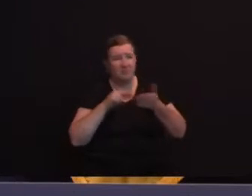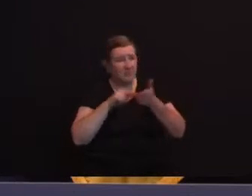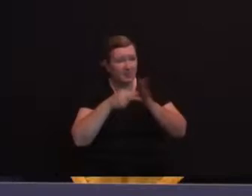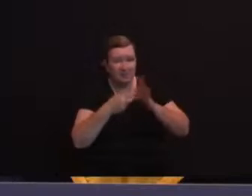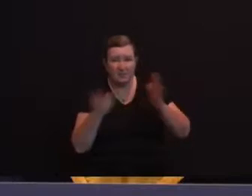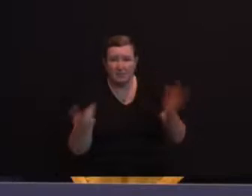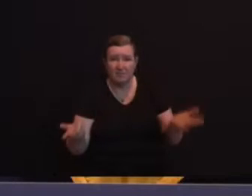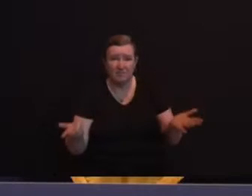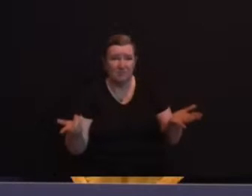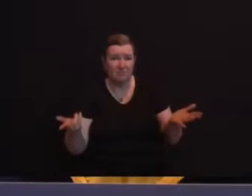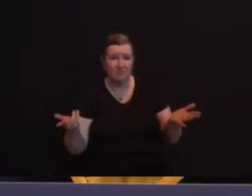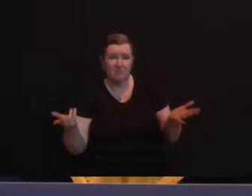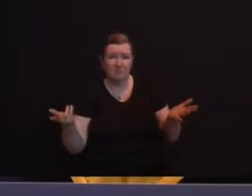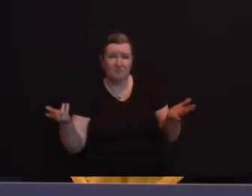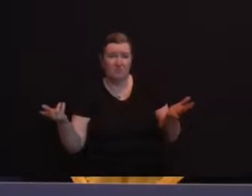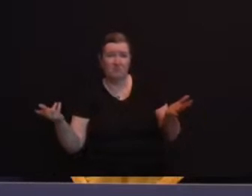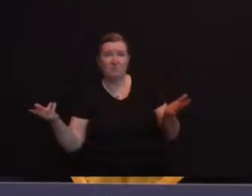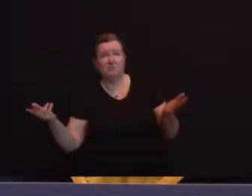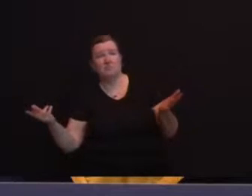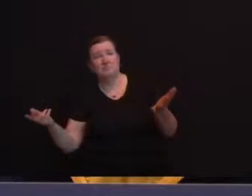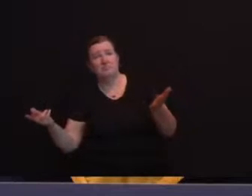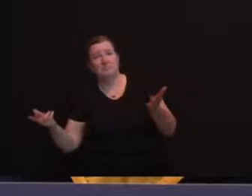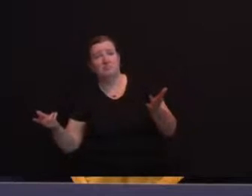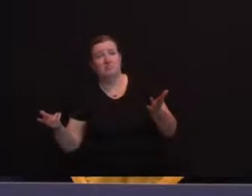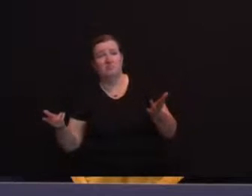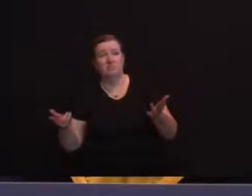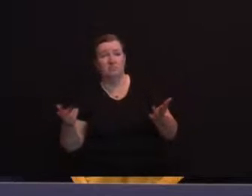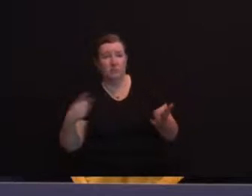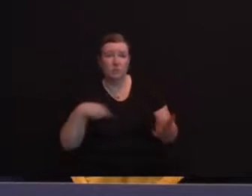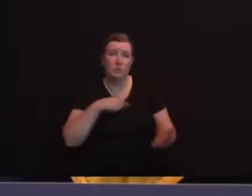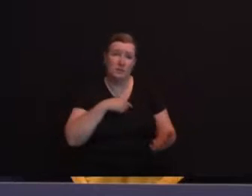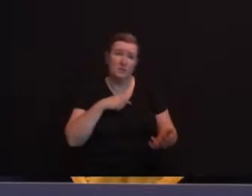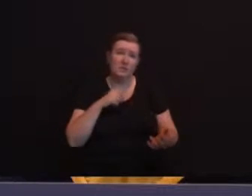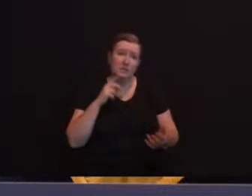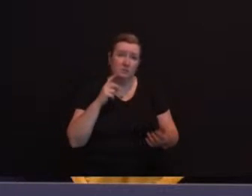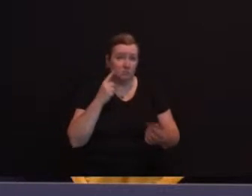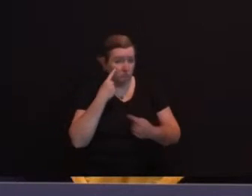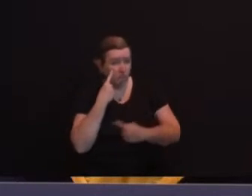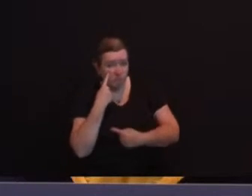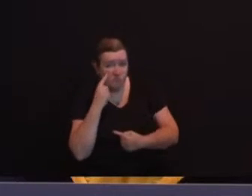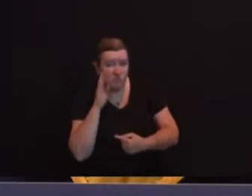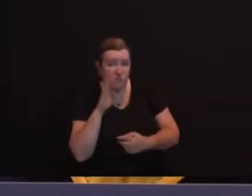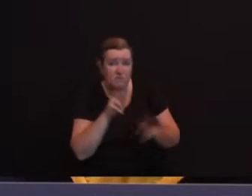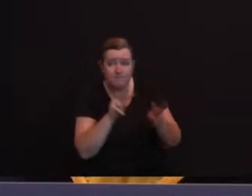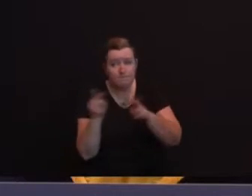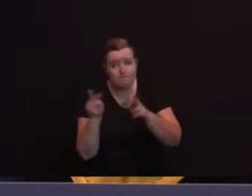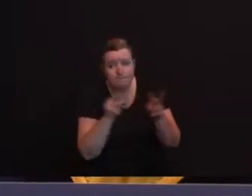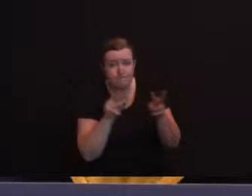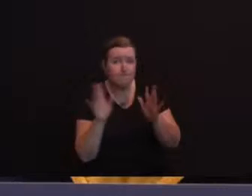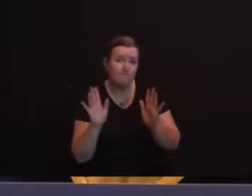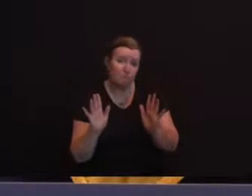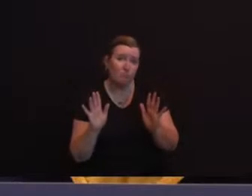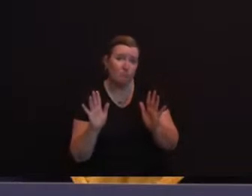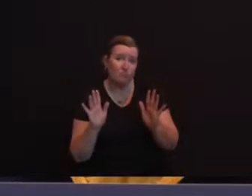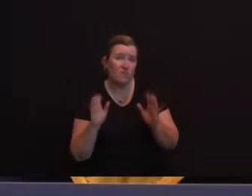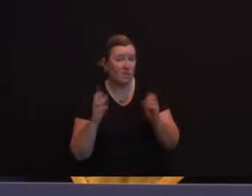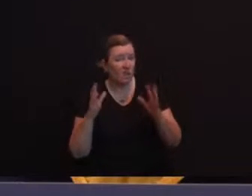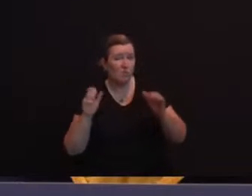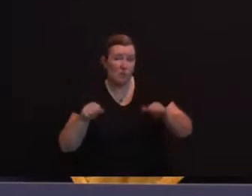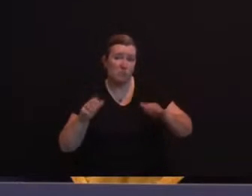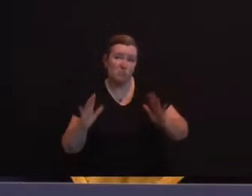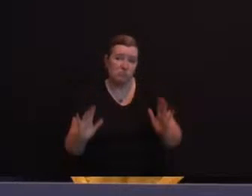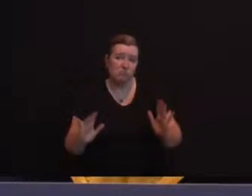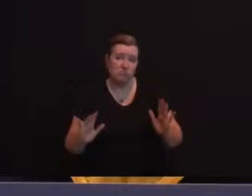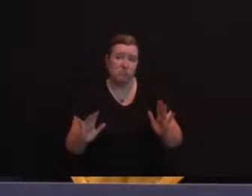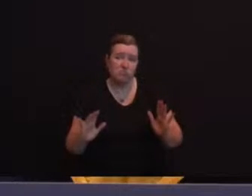a enforcement matter are not going to be as all over it as we can be. I sure hope we don't